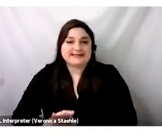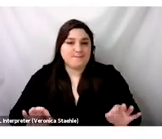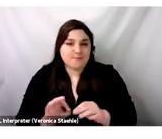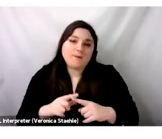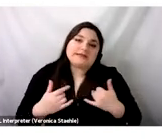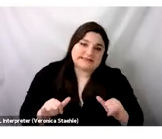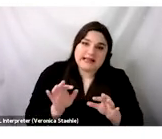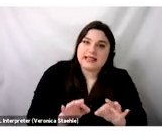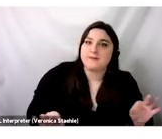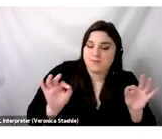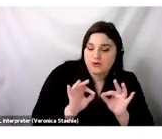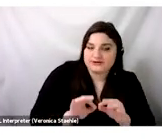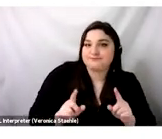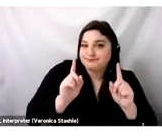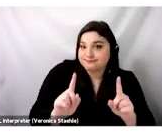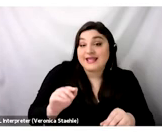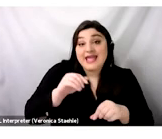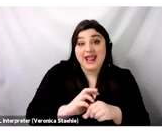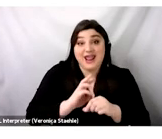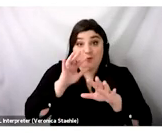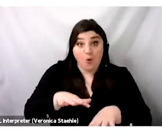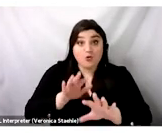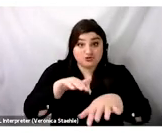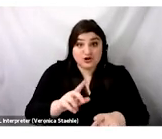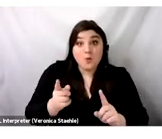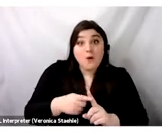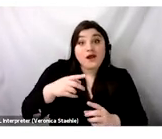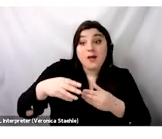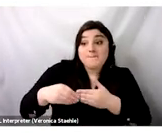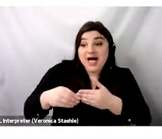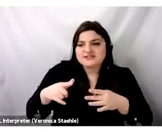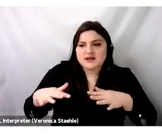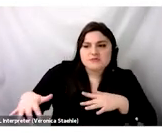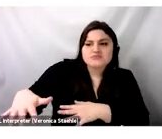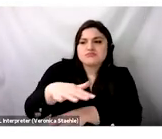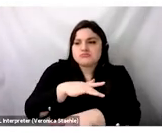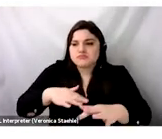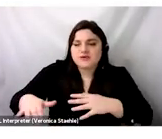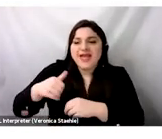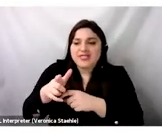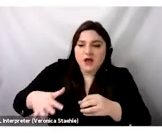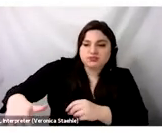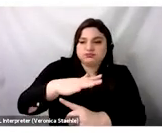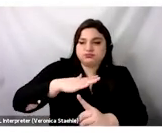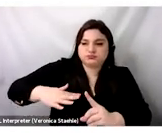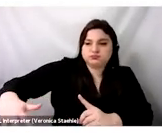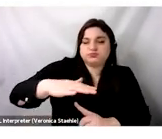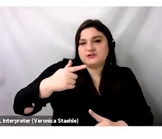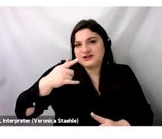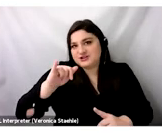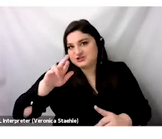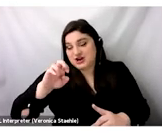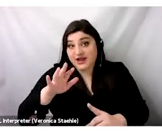when plastic in the oceans is circulating throughout the gyres, it actually attaches to